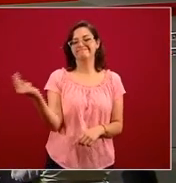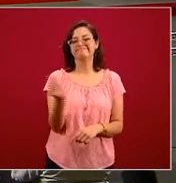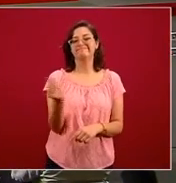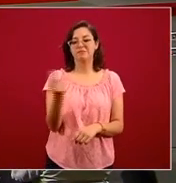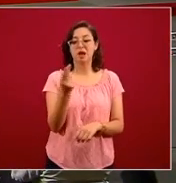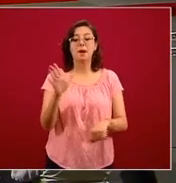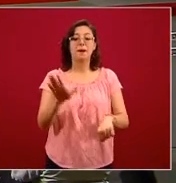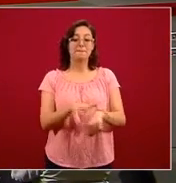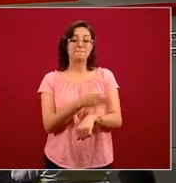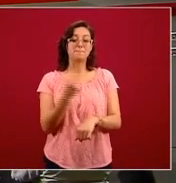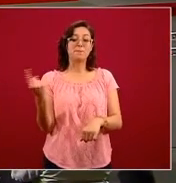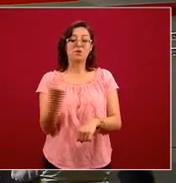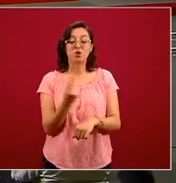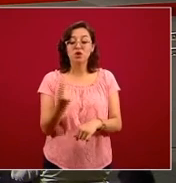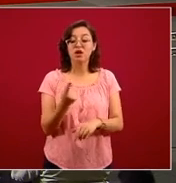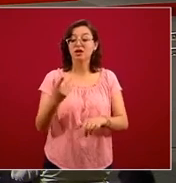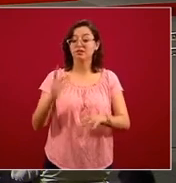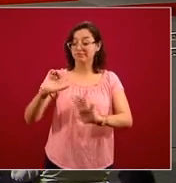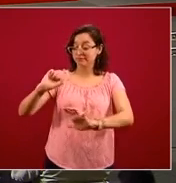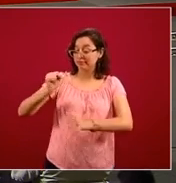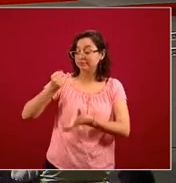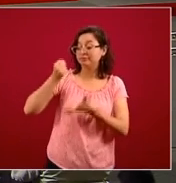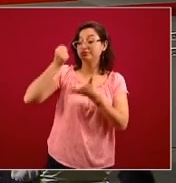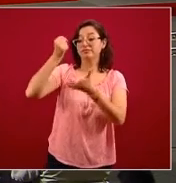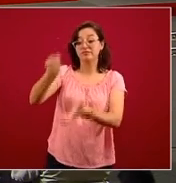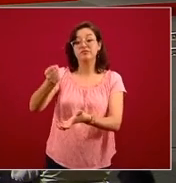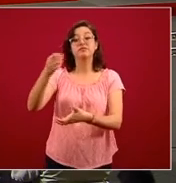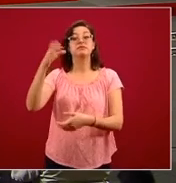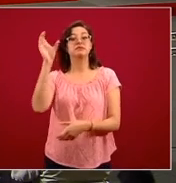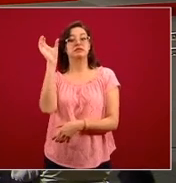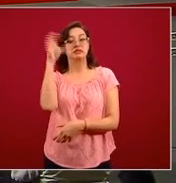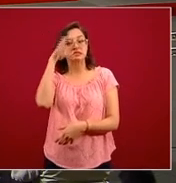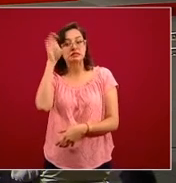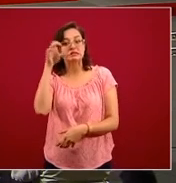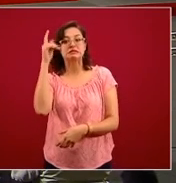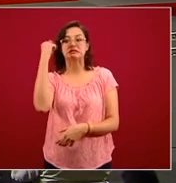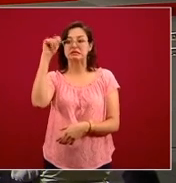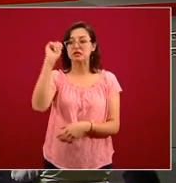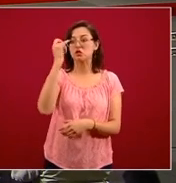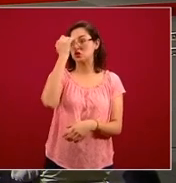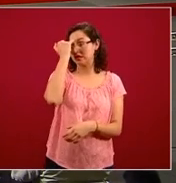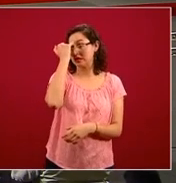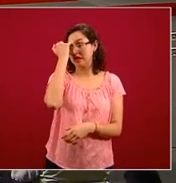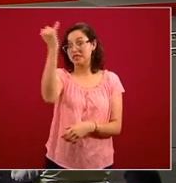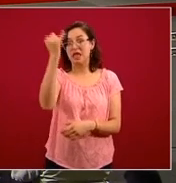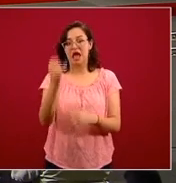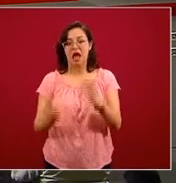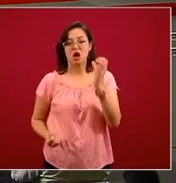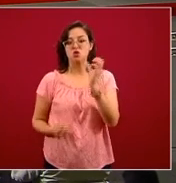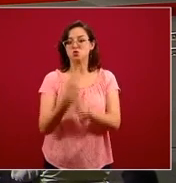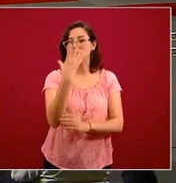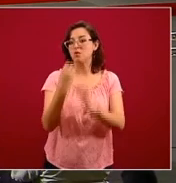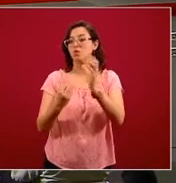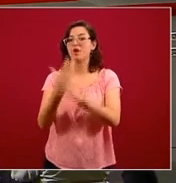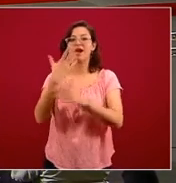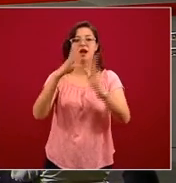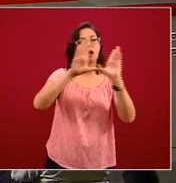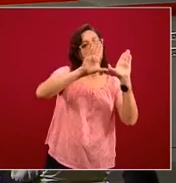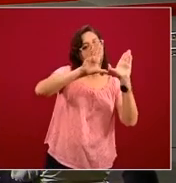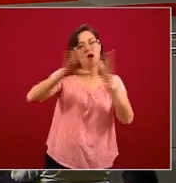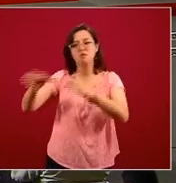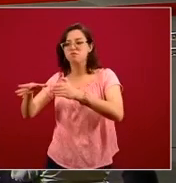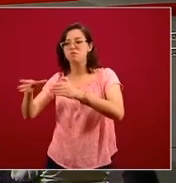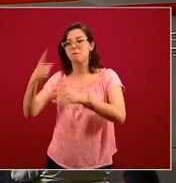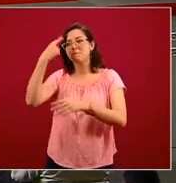Andres Manuel Lopez Obrador, these resources, these scientific and technological resources, are